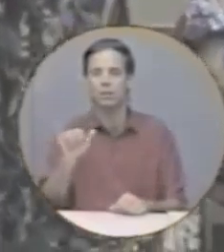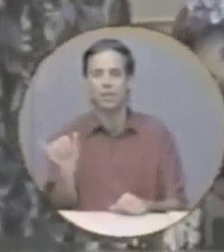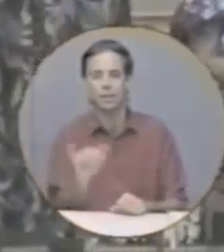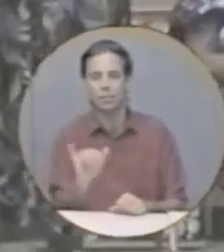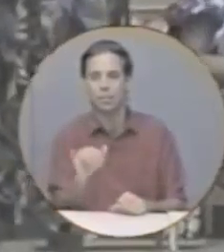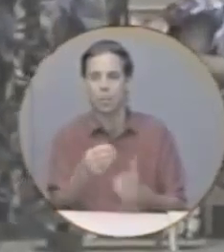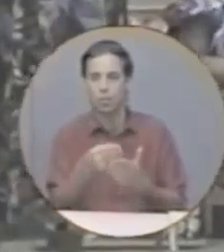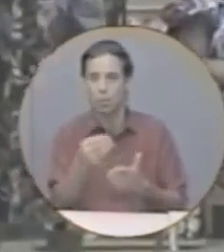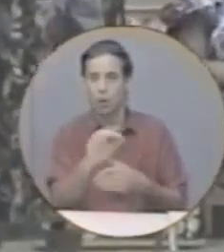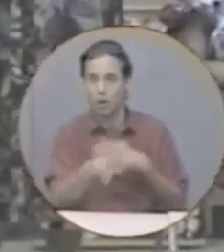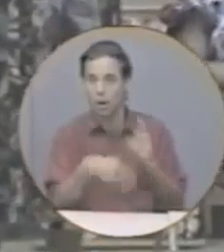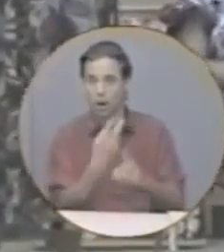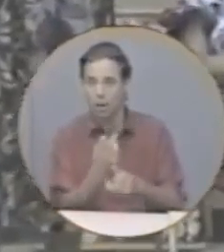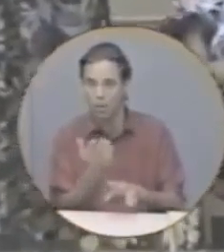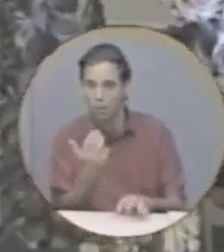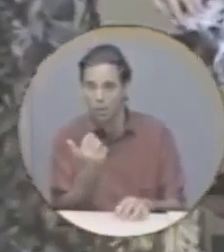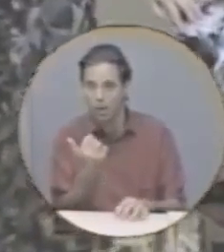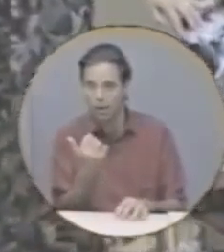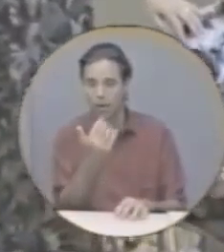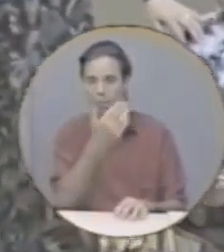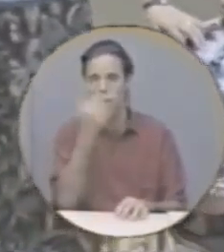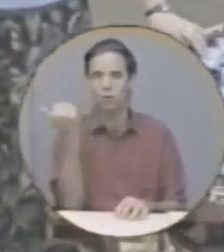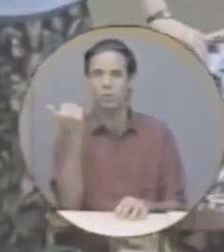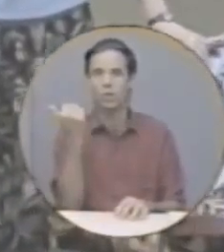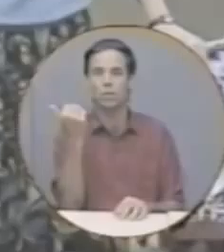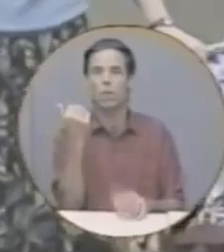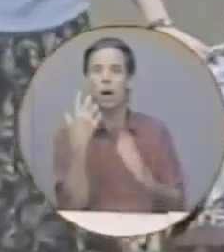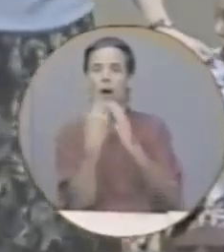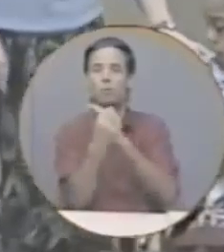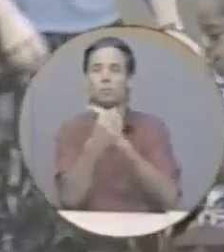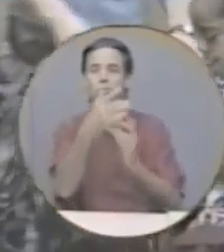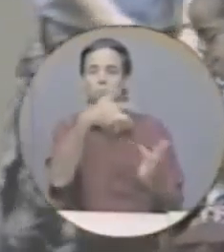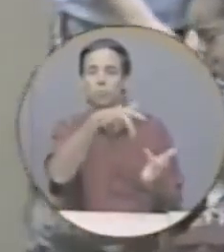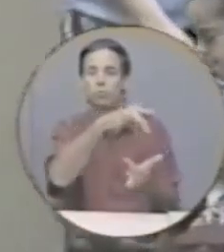tires because when we are out traveling